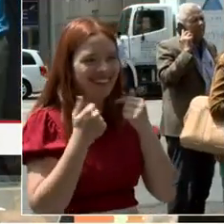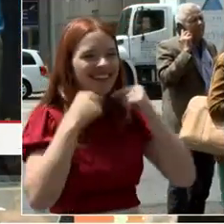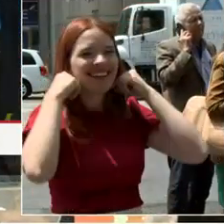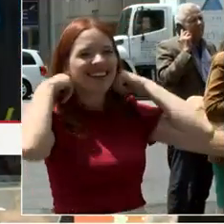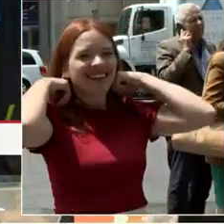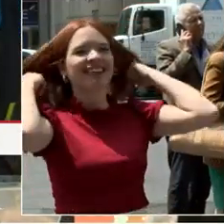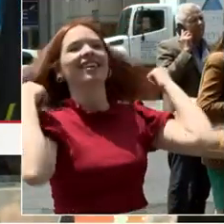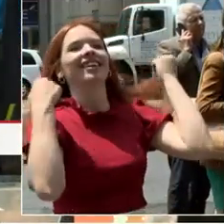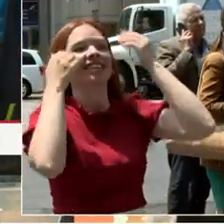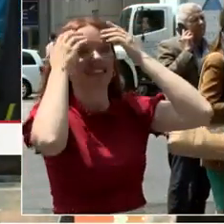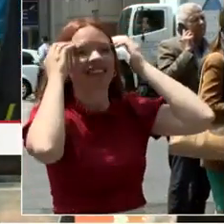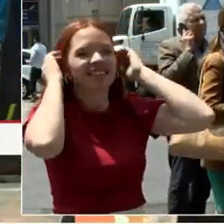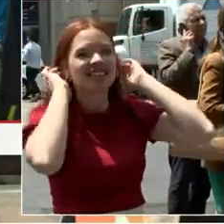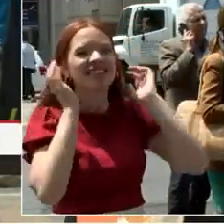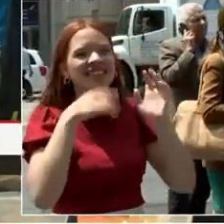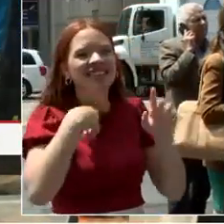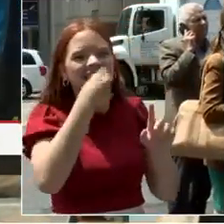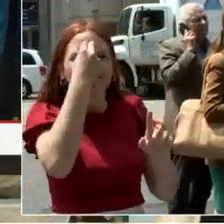Columbia would like to see happen at that site.